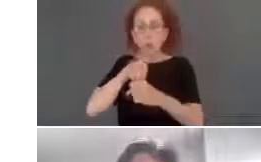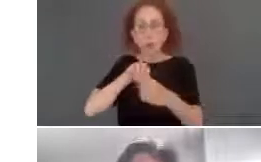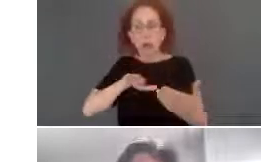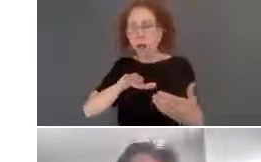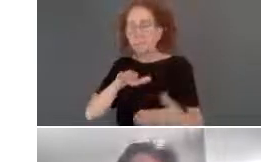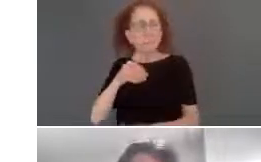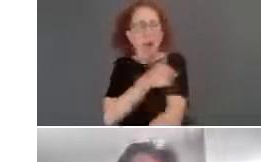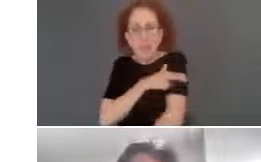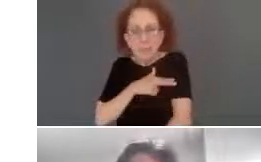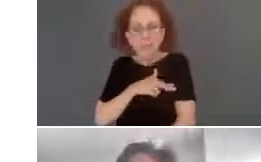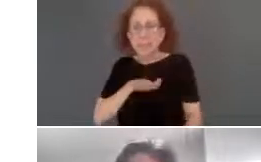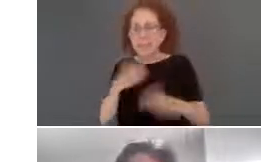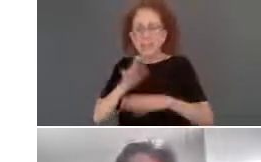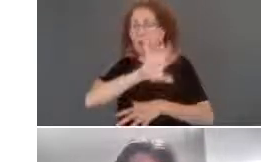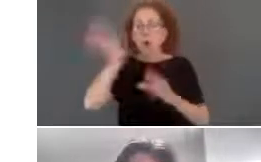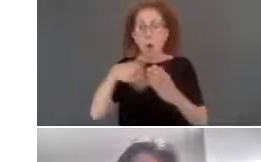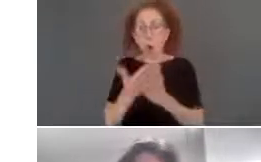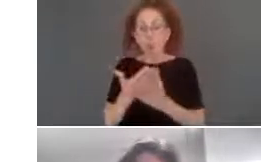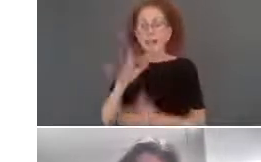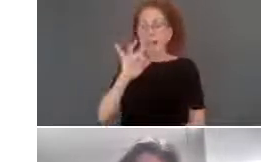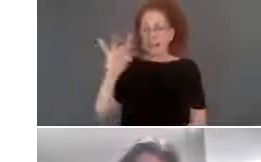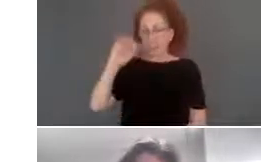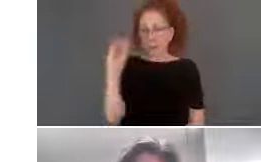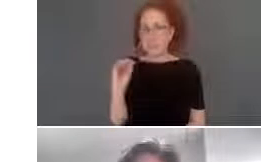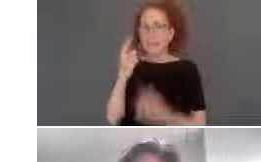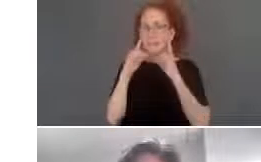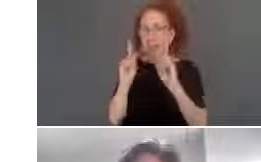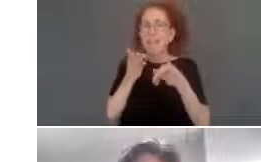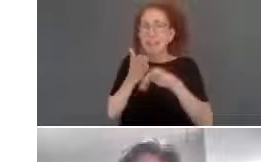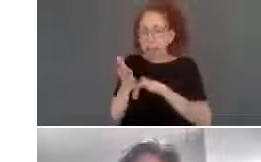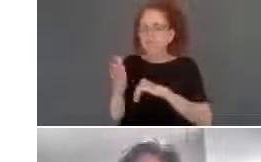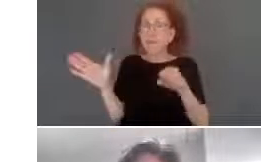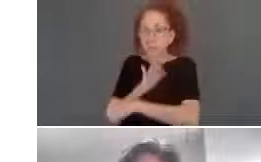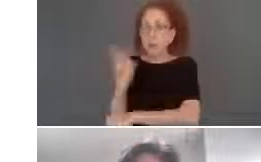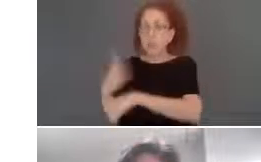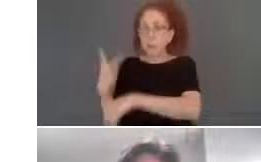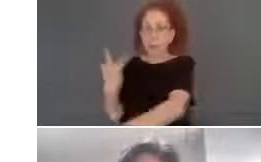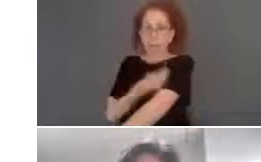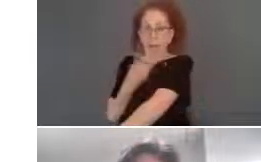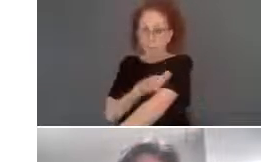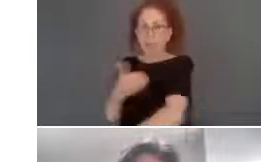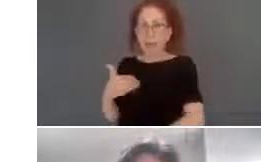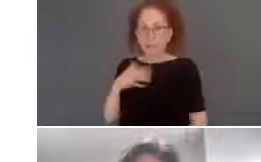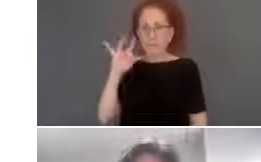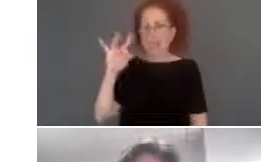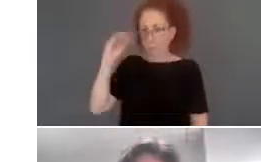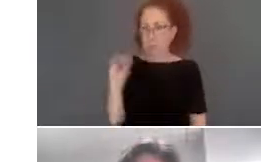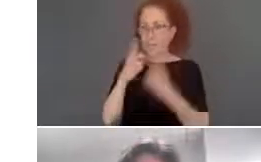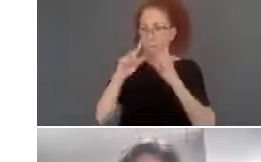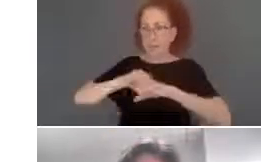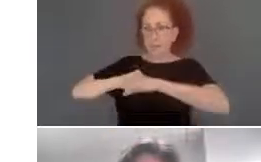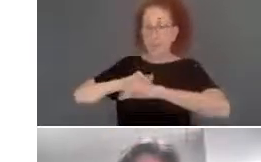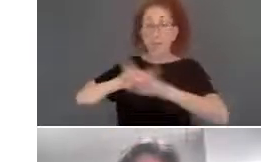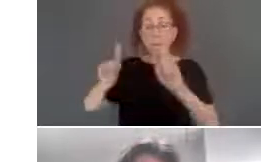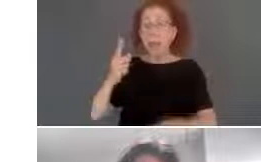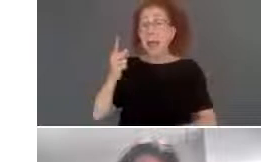any symptoms. It was 88% effective after a person was fully vaccinated. But after one dose,